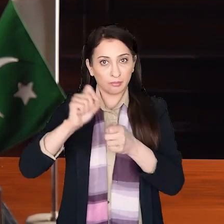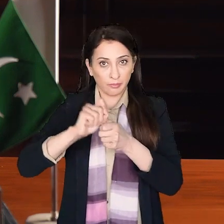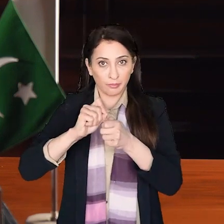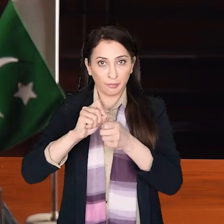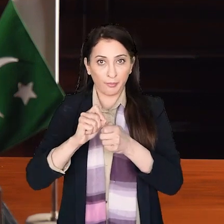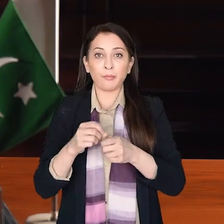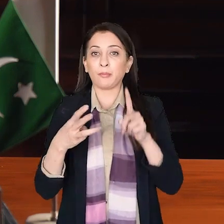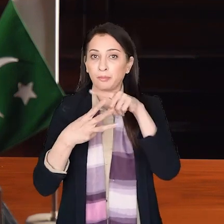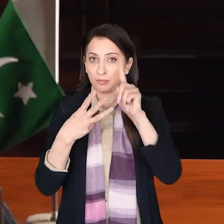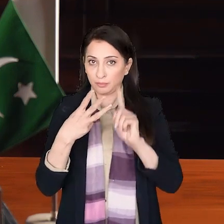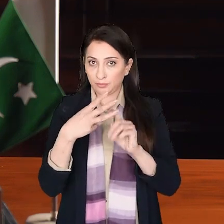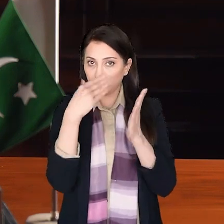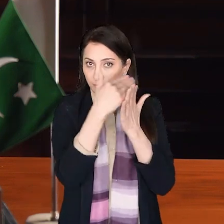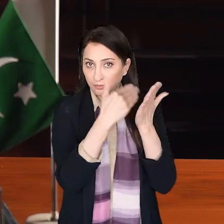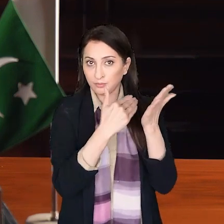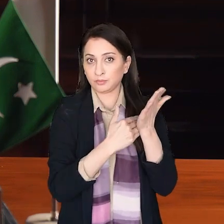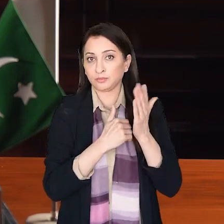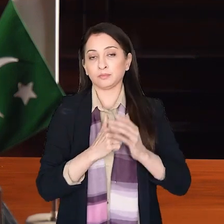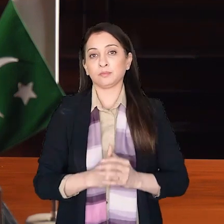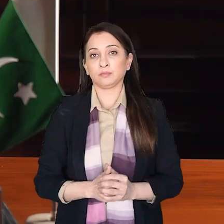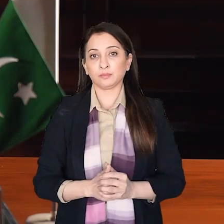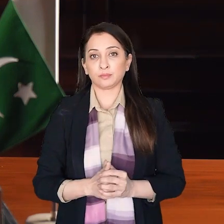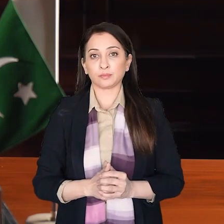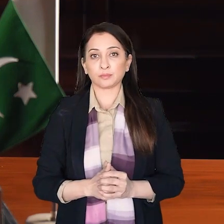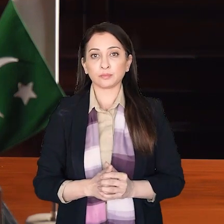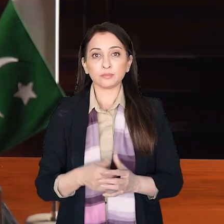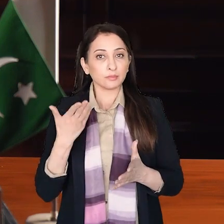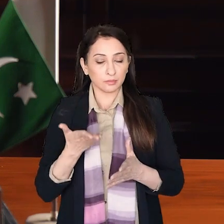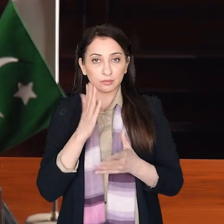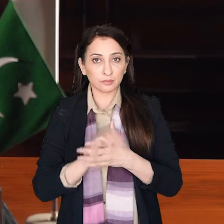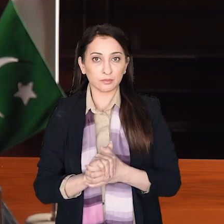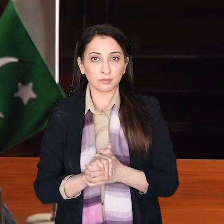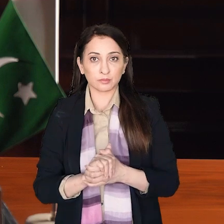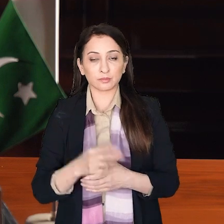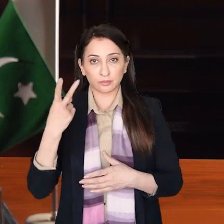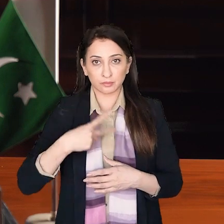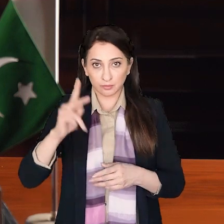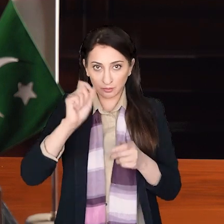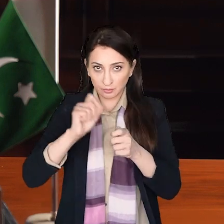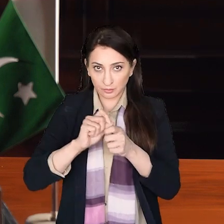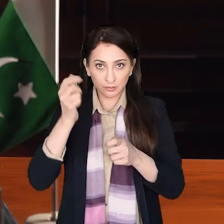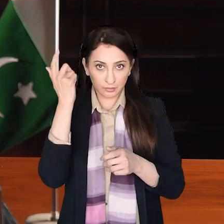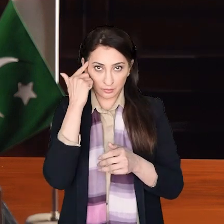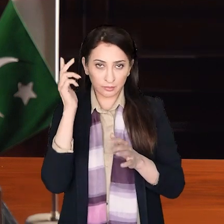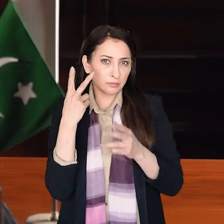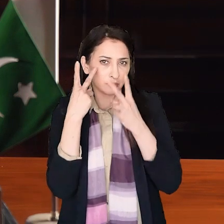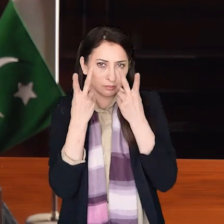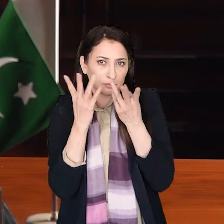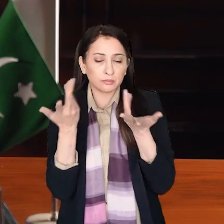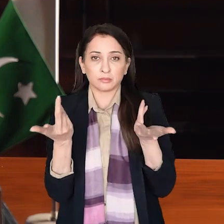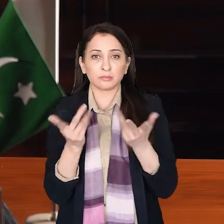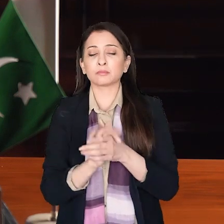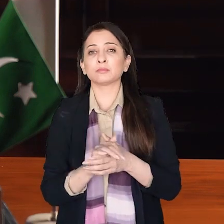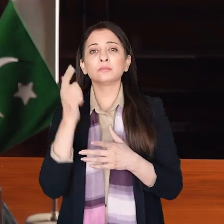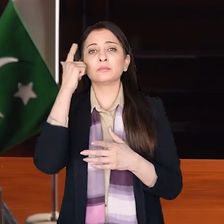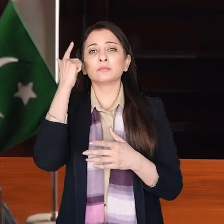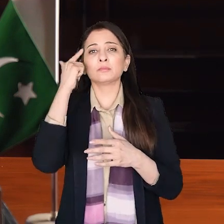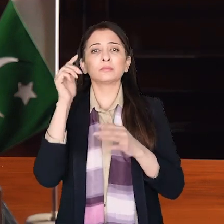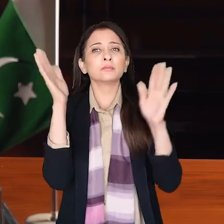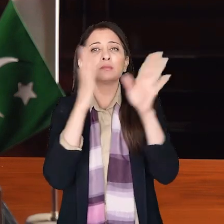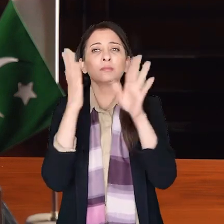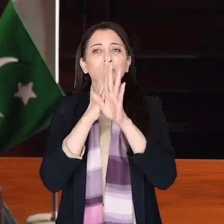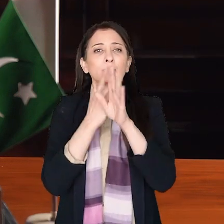manufacturing into three different phases. Now, normally when you think about or hear about sustainable manufacturing, you think it's something related to